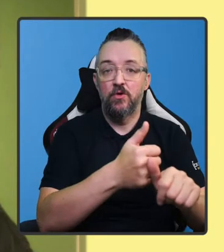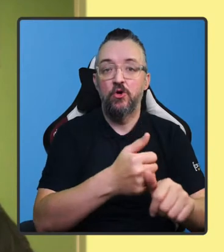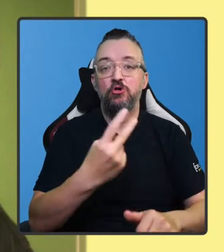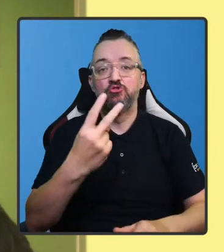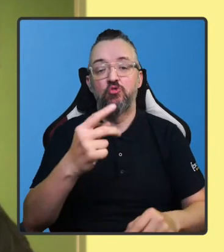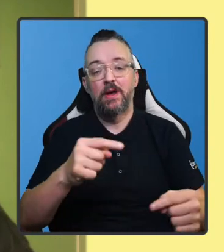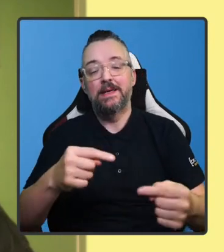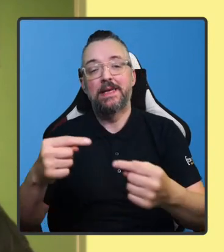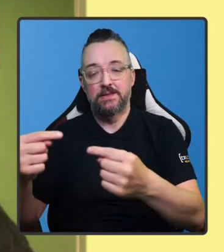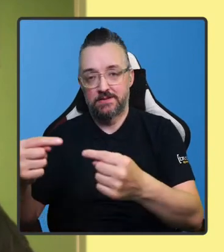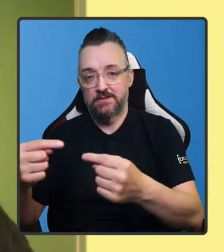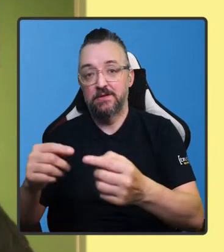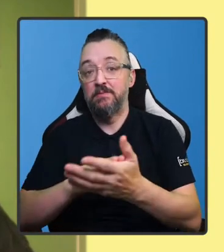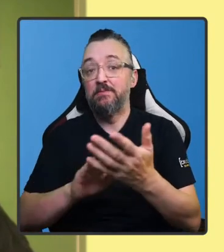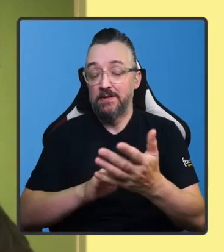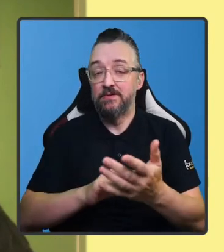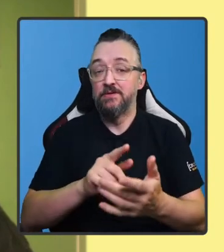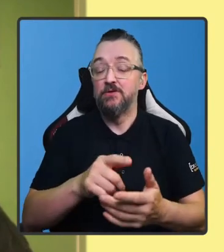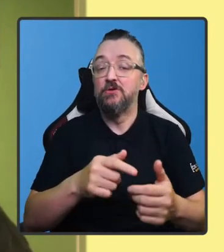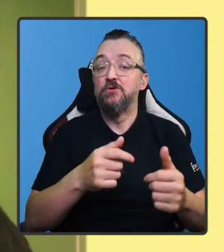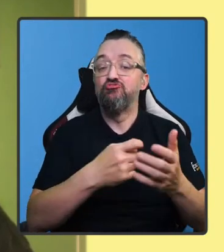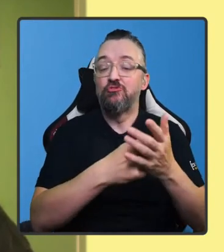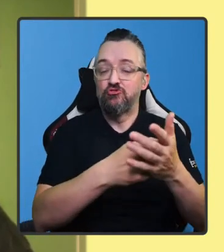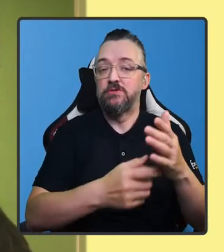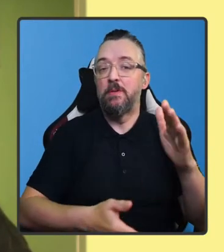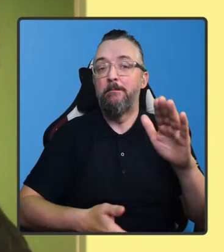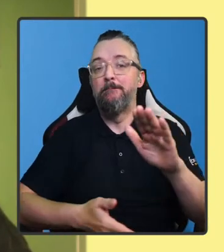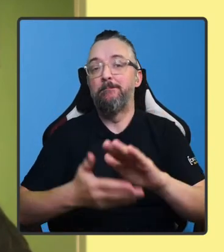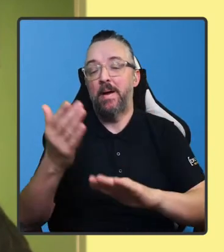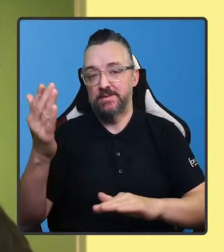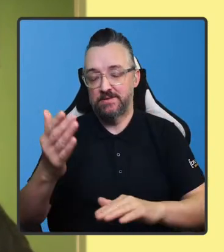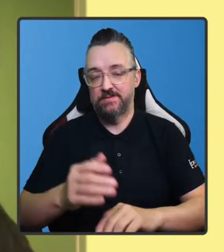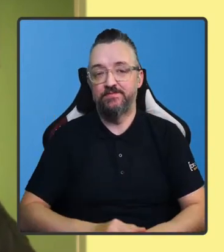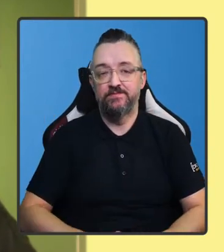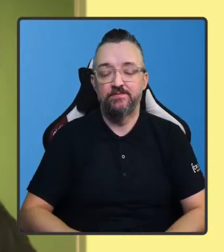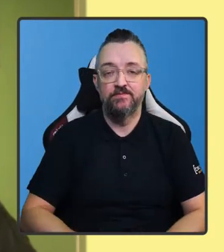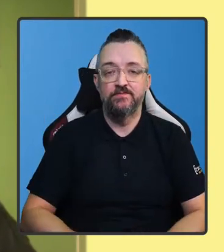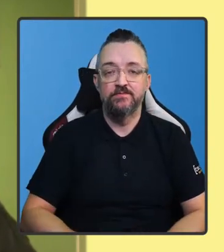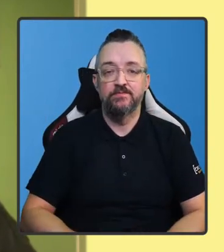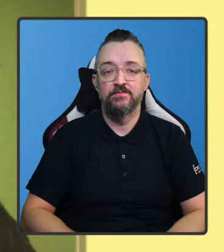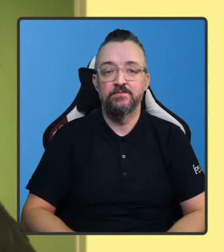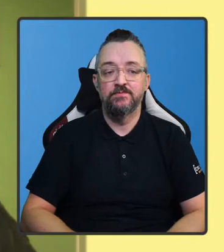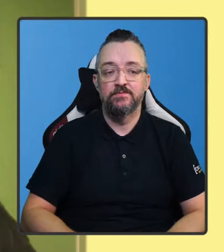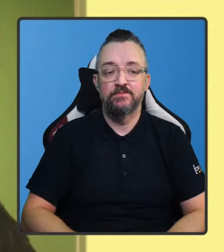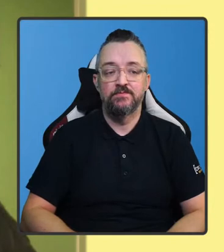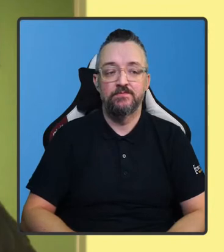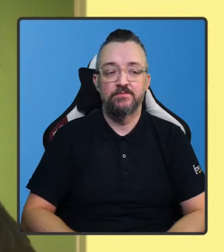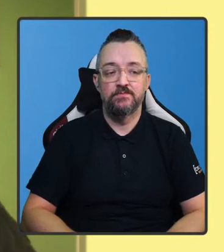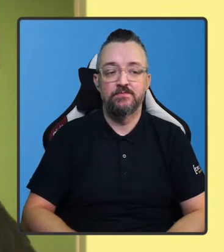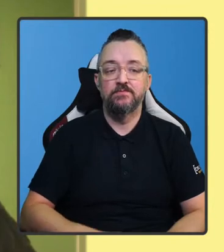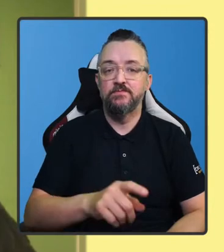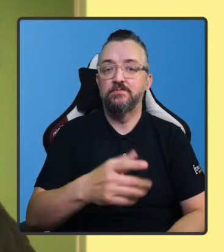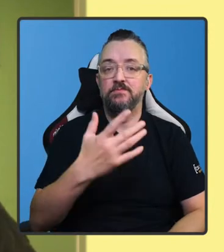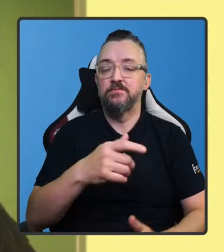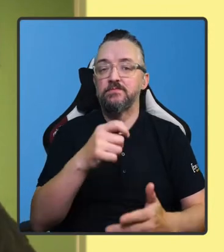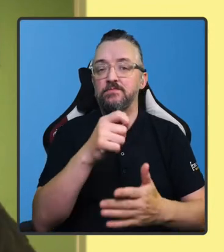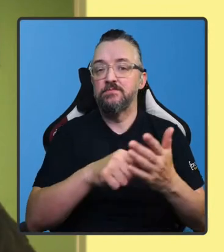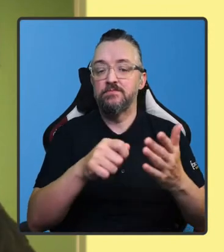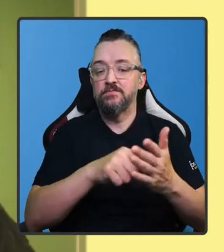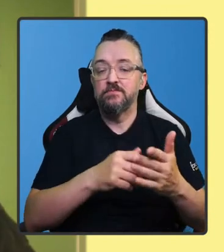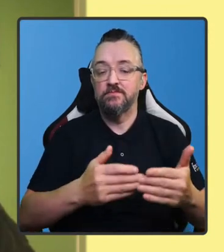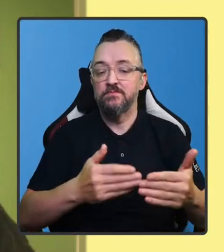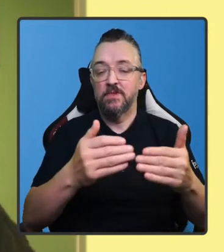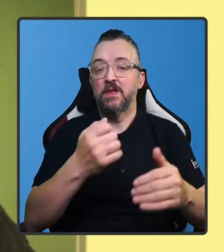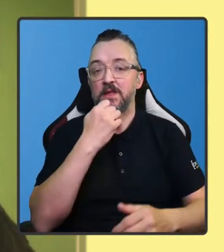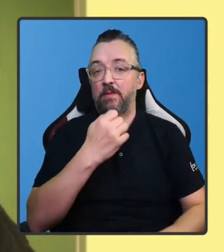against, meaning that that resolution passes overwhelmingly. So delegates, let's move on now to Resolution